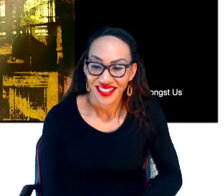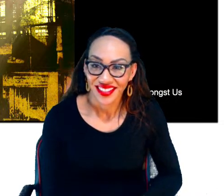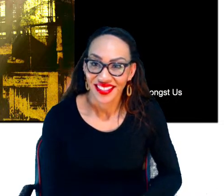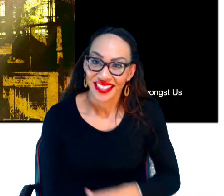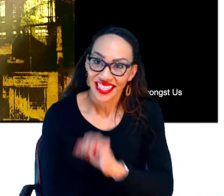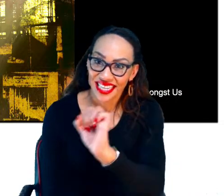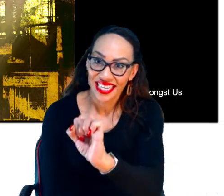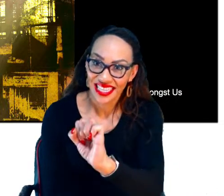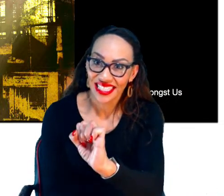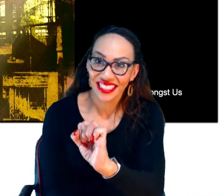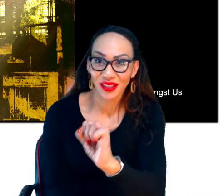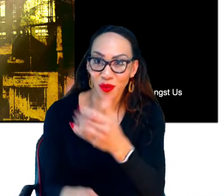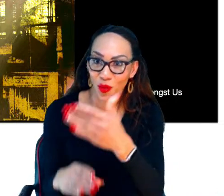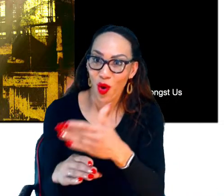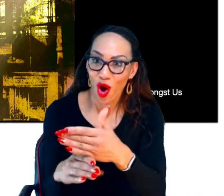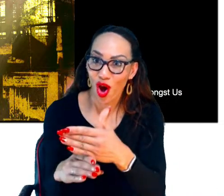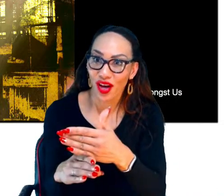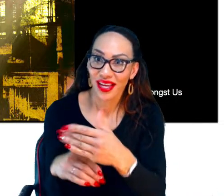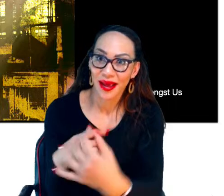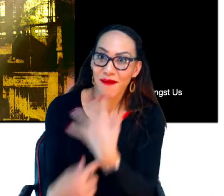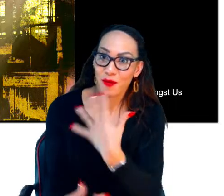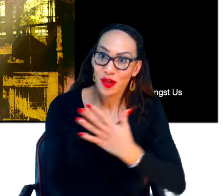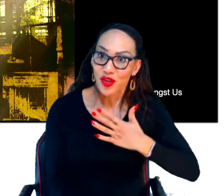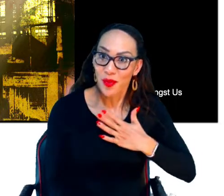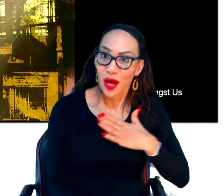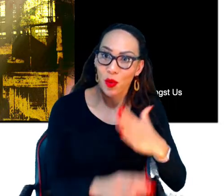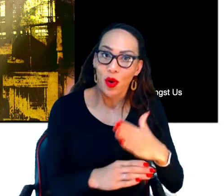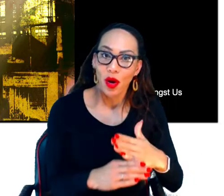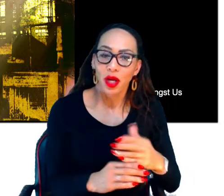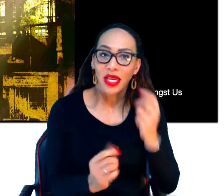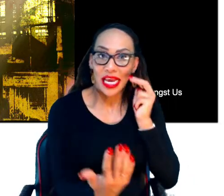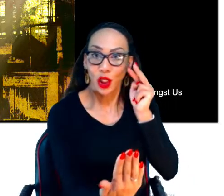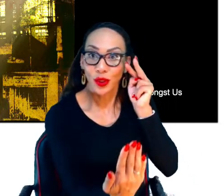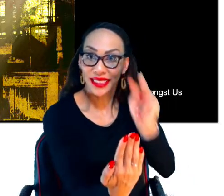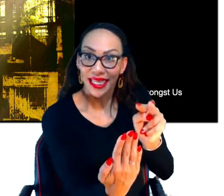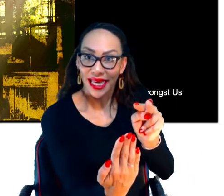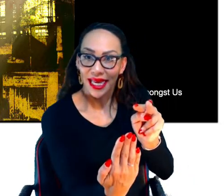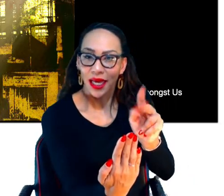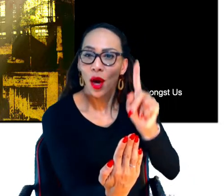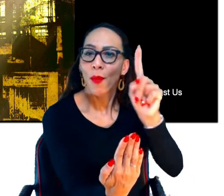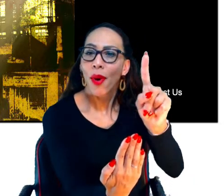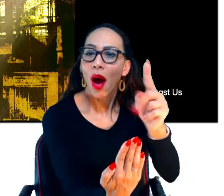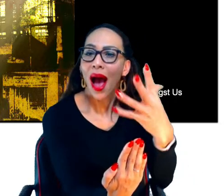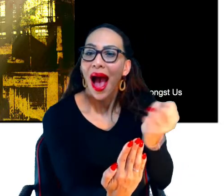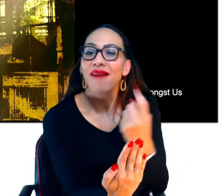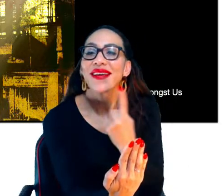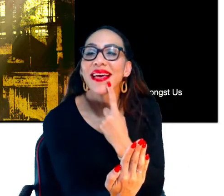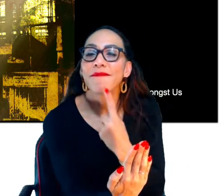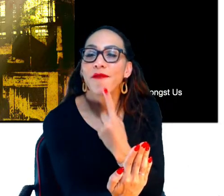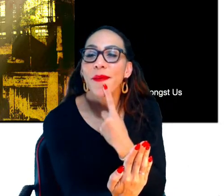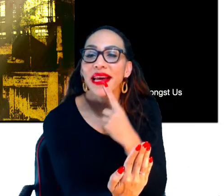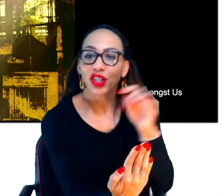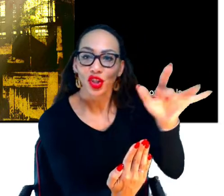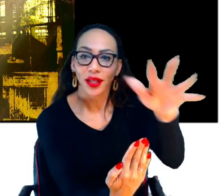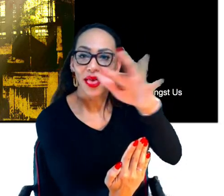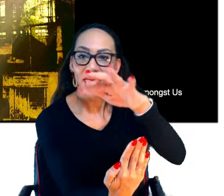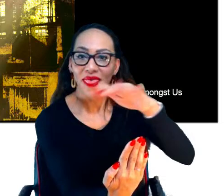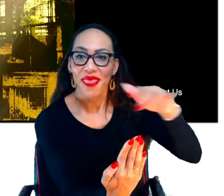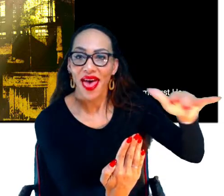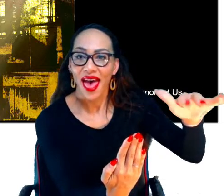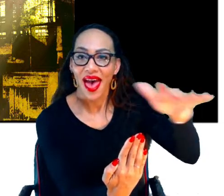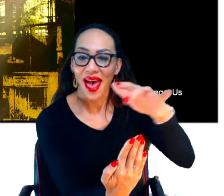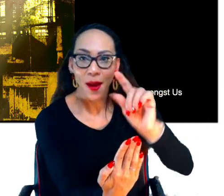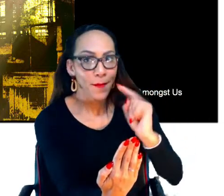know, there's kind of information passing through the air, but you can't see it. And the same thing about like